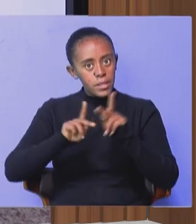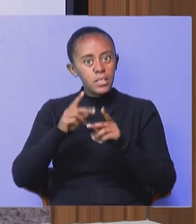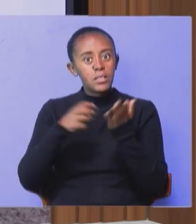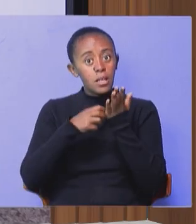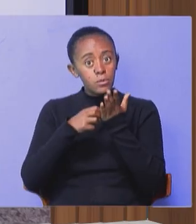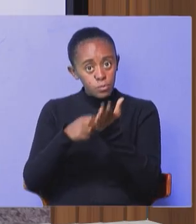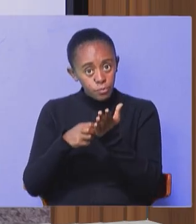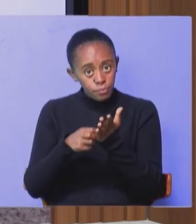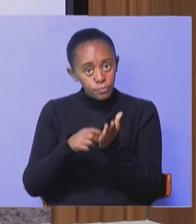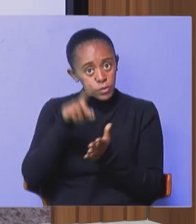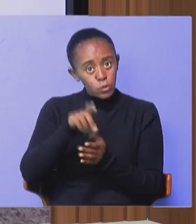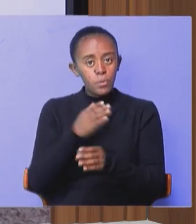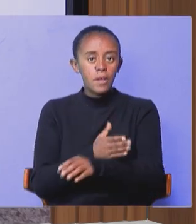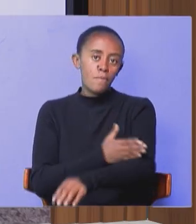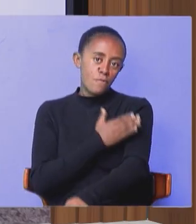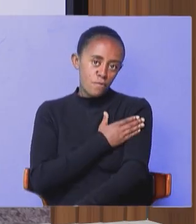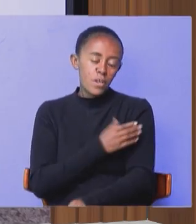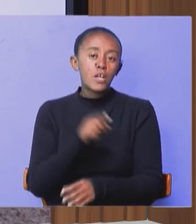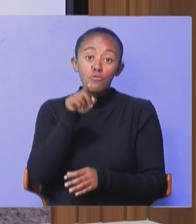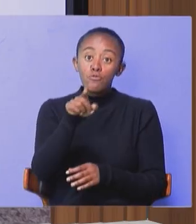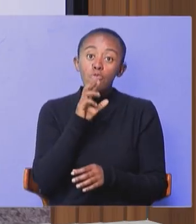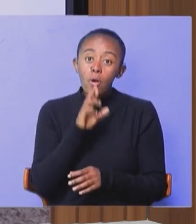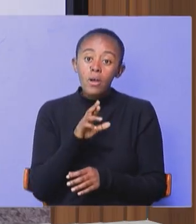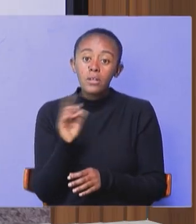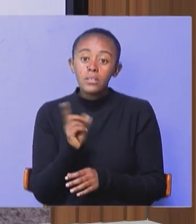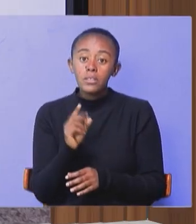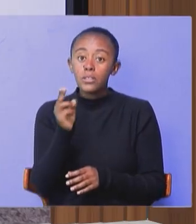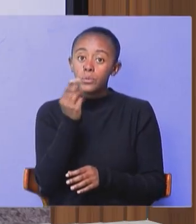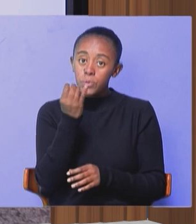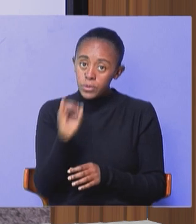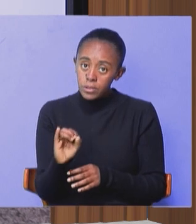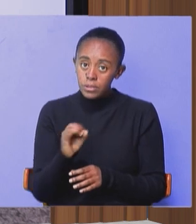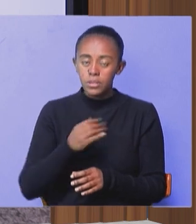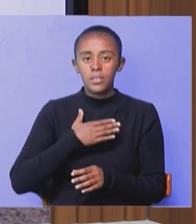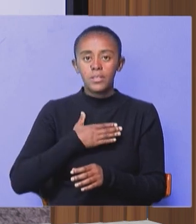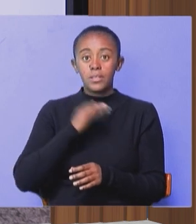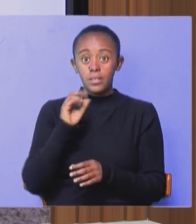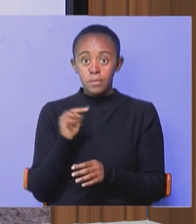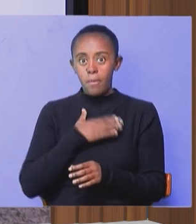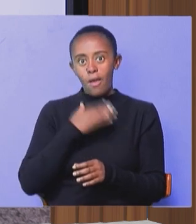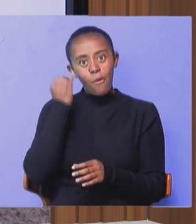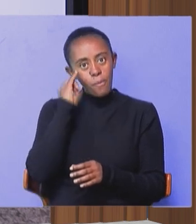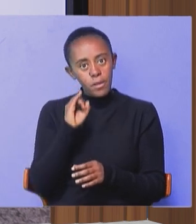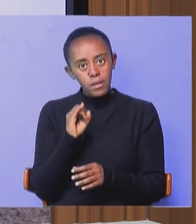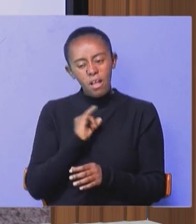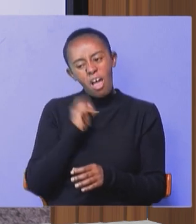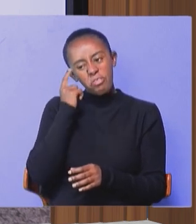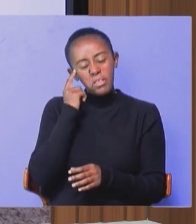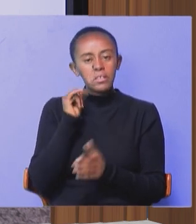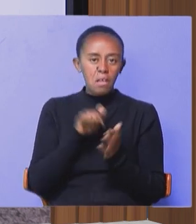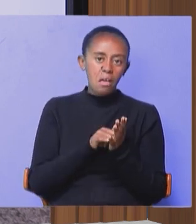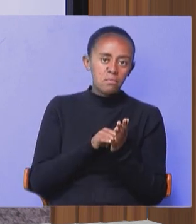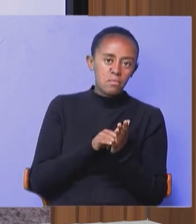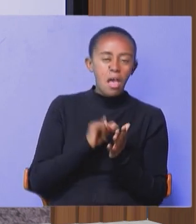be improved. So you are using in my opinion. And you could also use I think that,